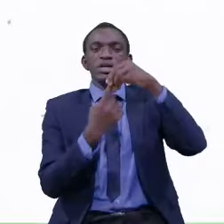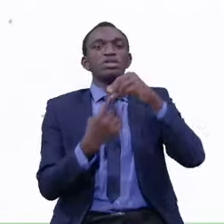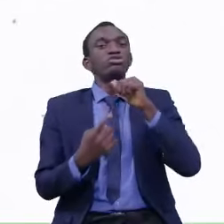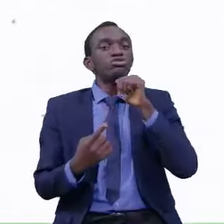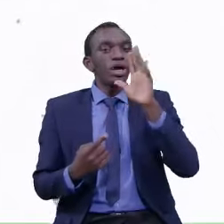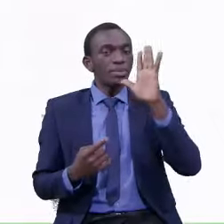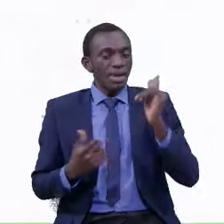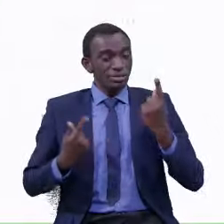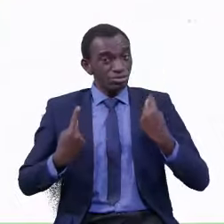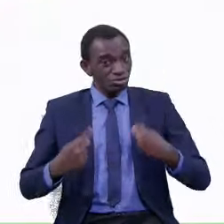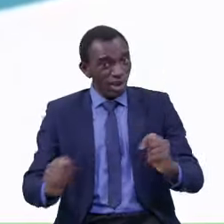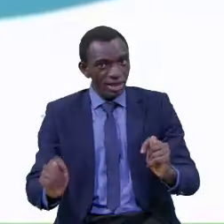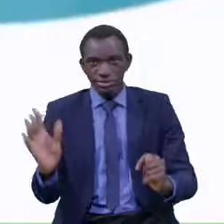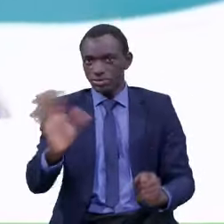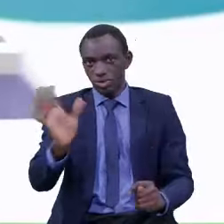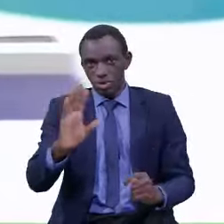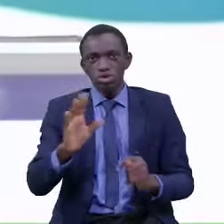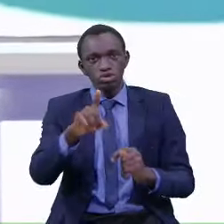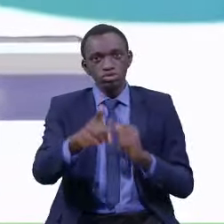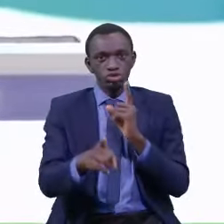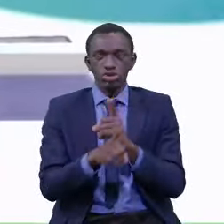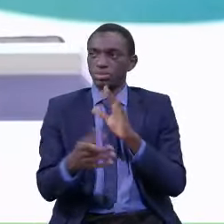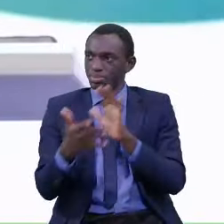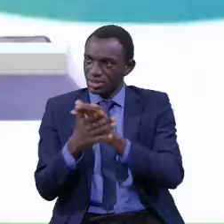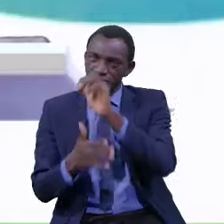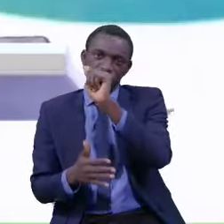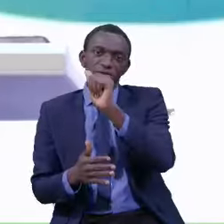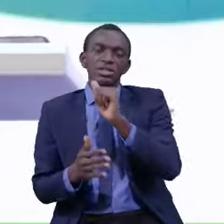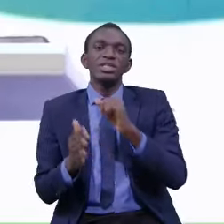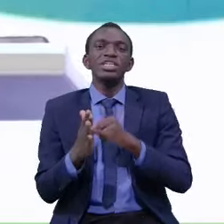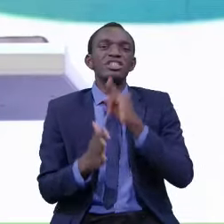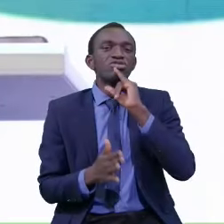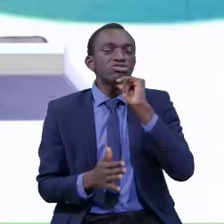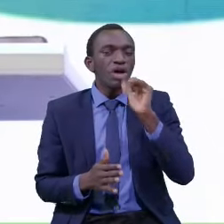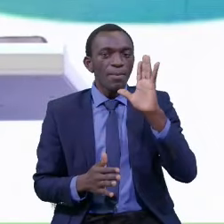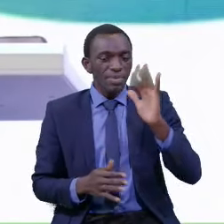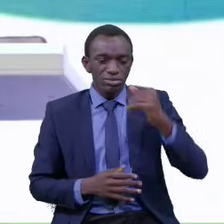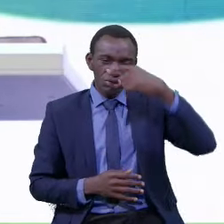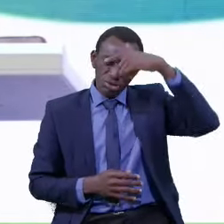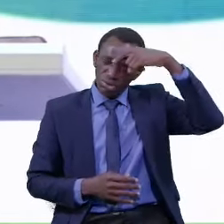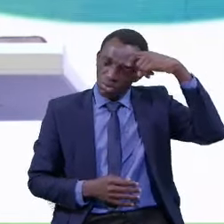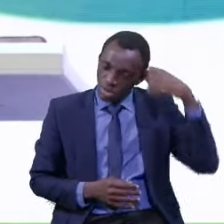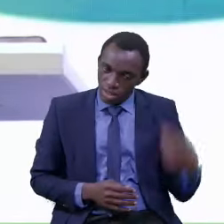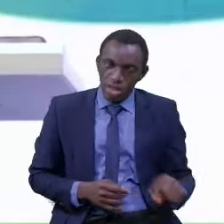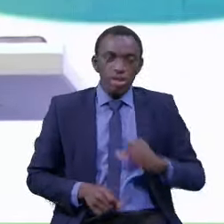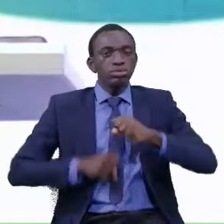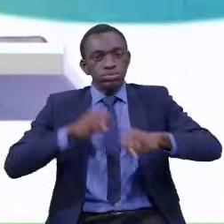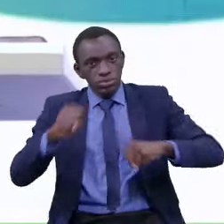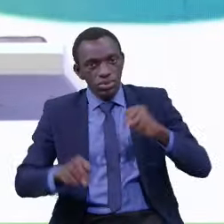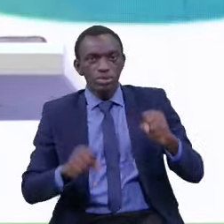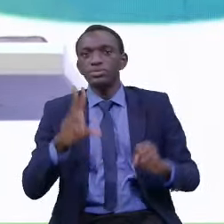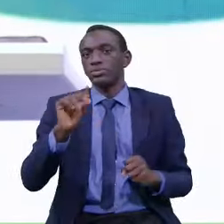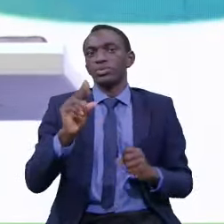not by fretting and sweating. It's by faith and by the grace of